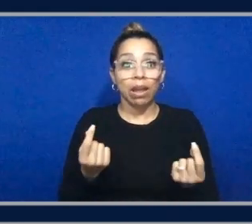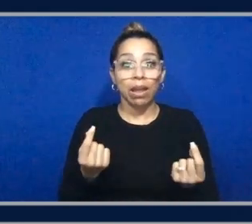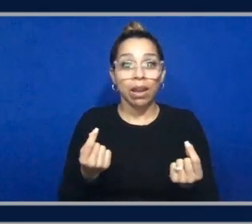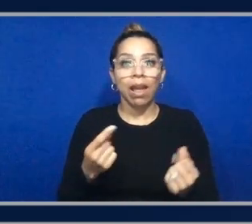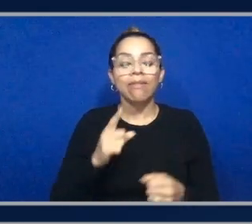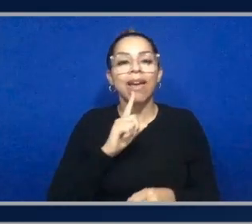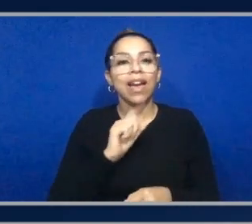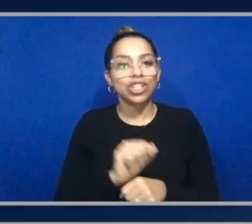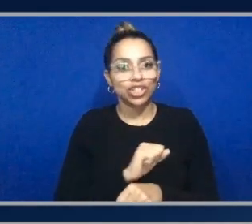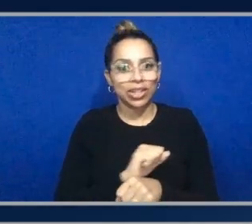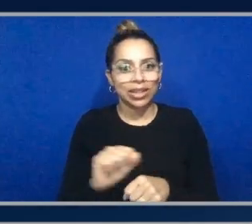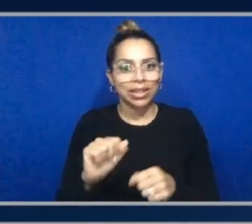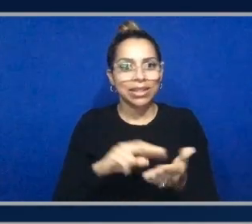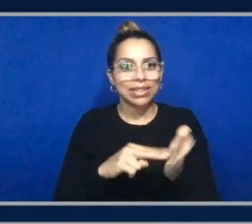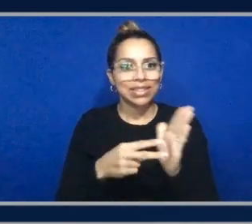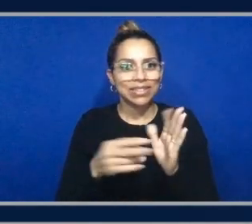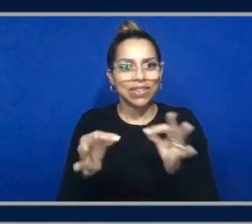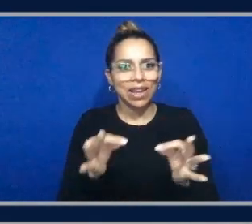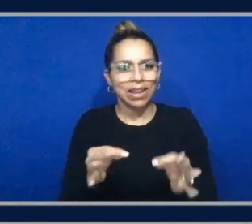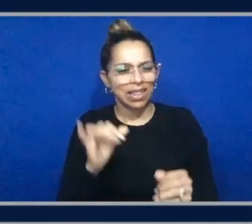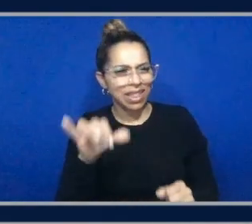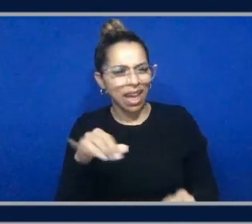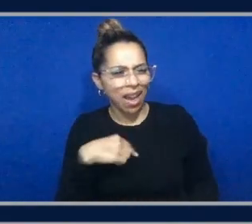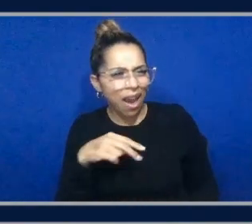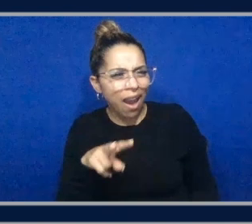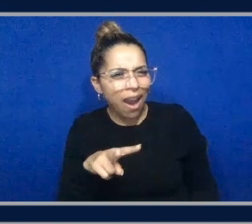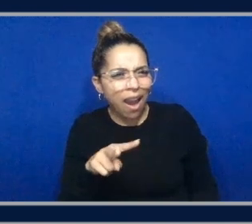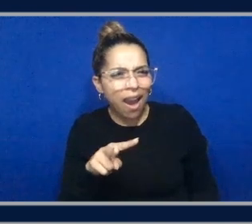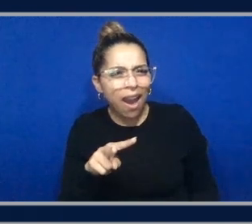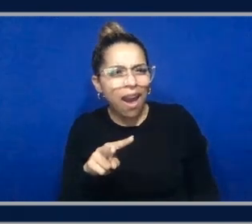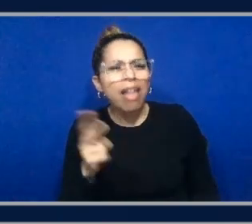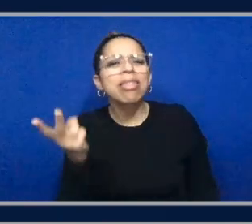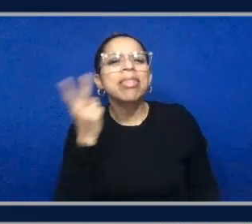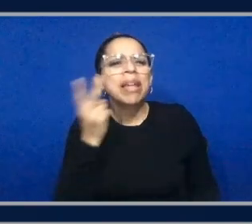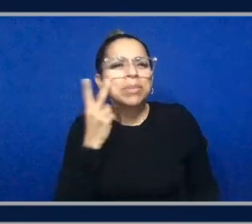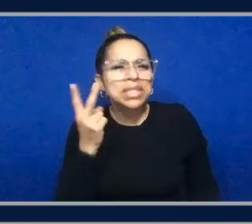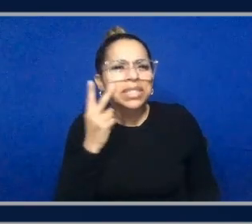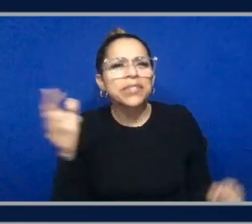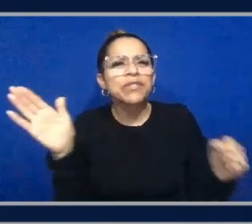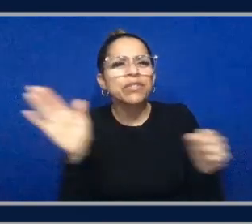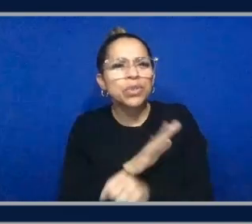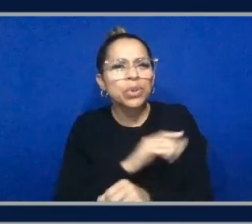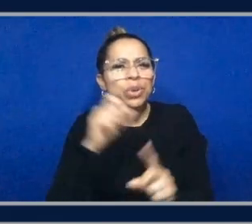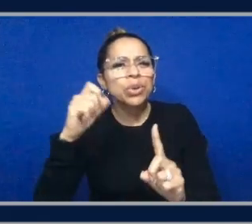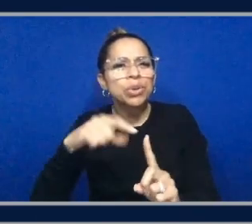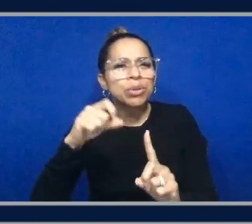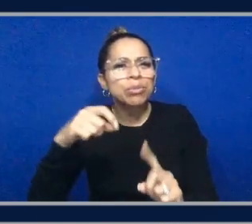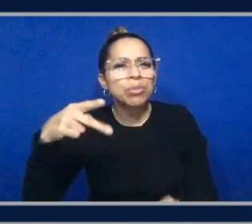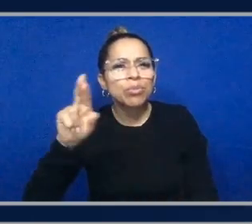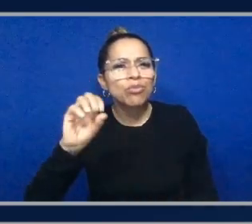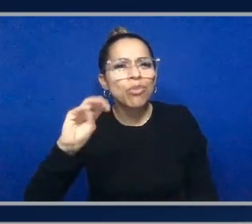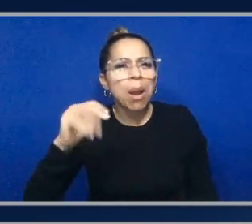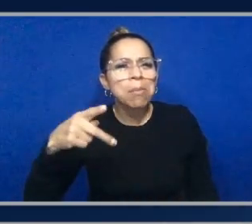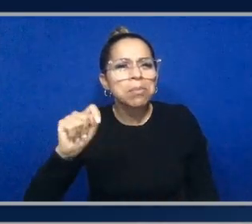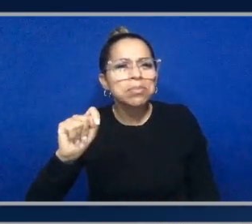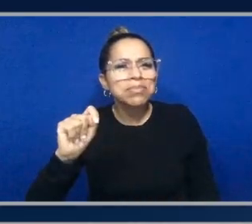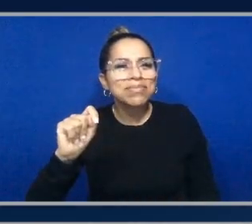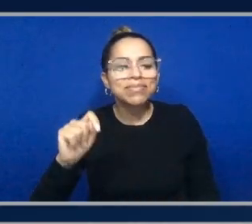I was going a to say, guardrail. let me see the prompt, the full prompt behind it. Yeah, so I have just